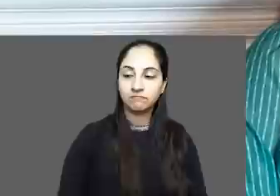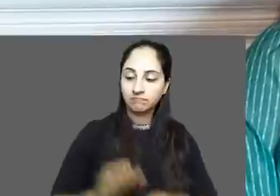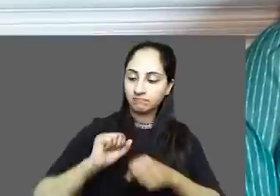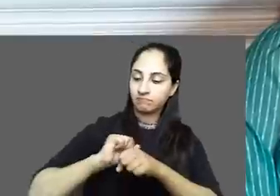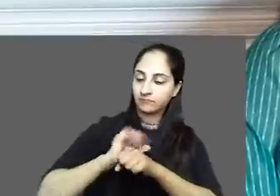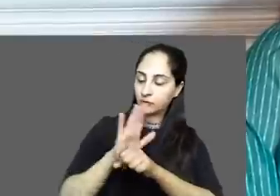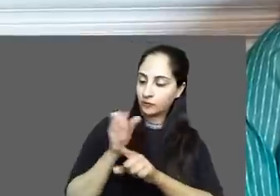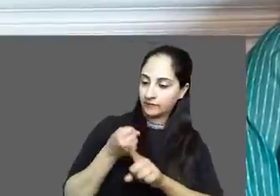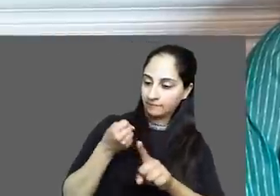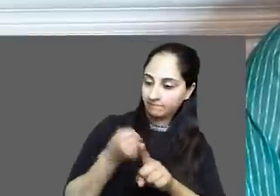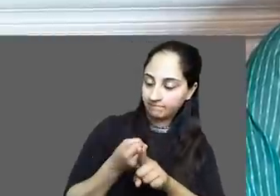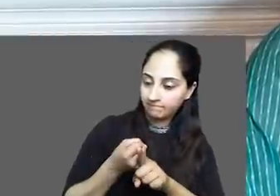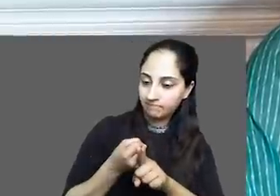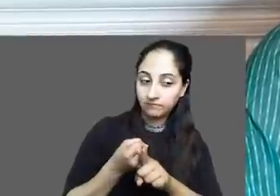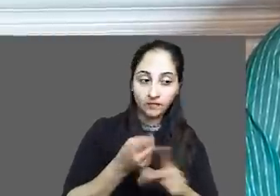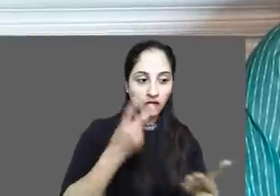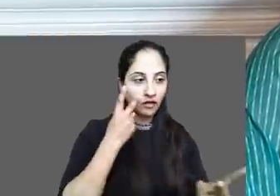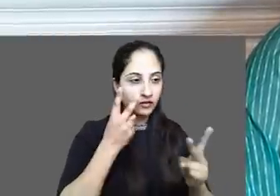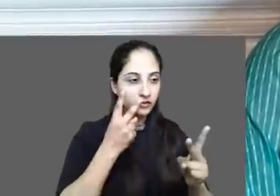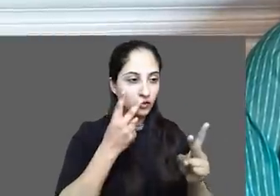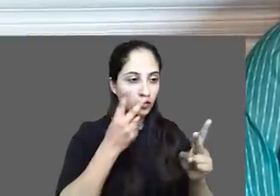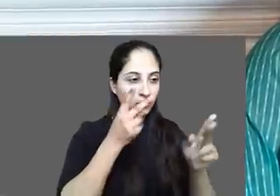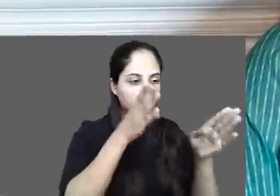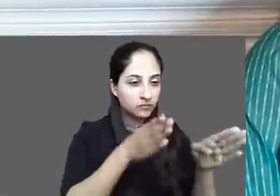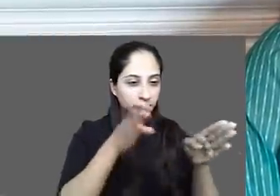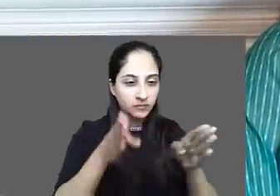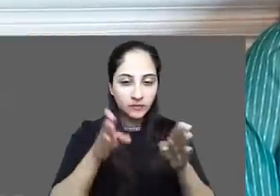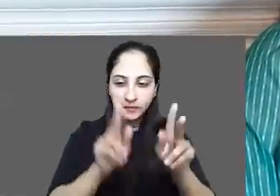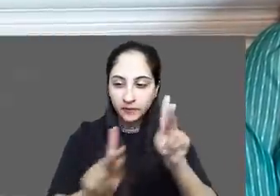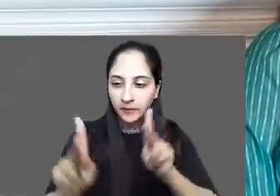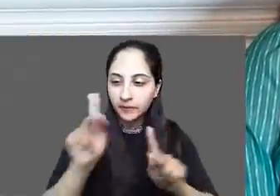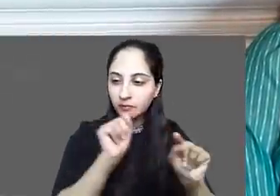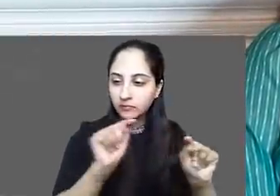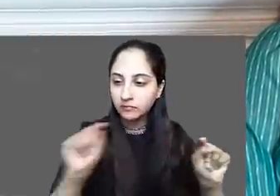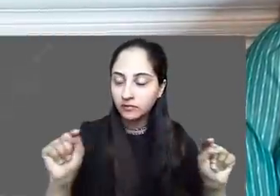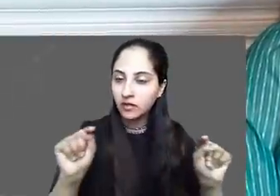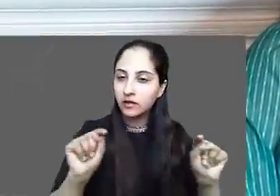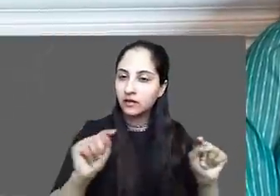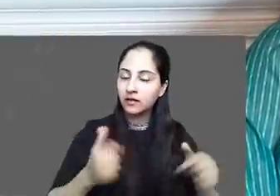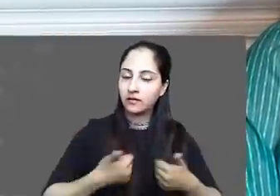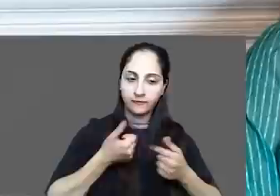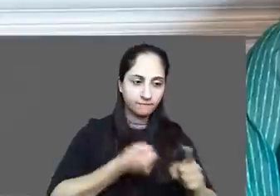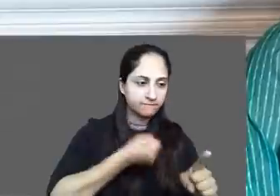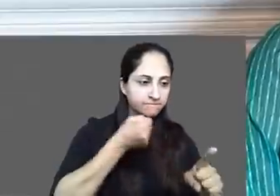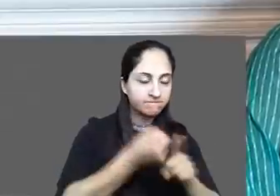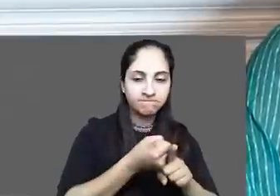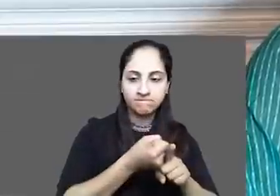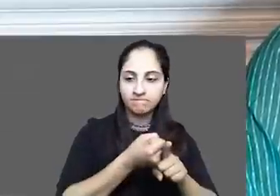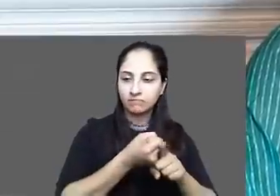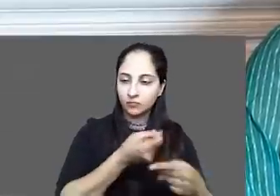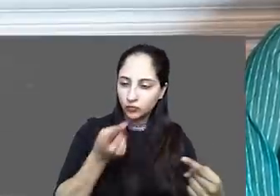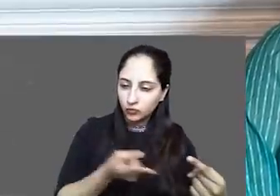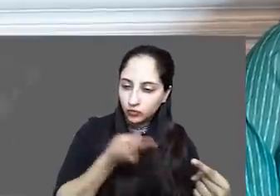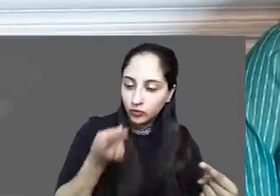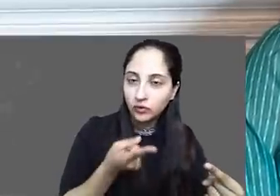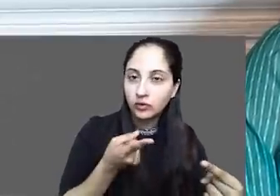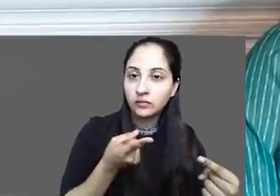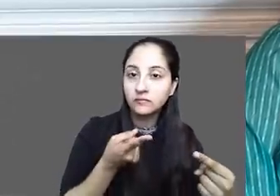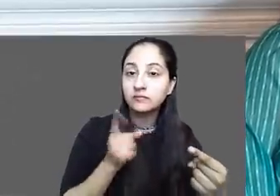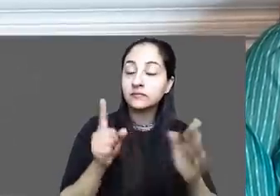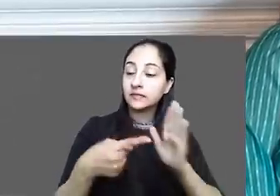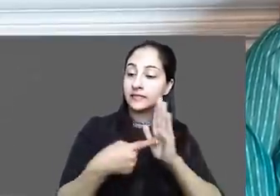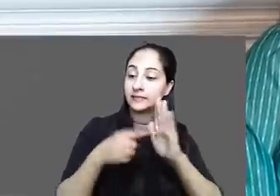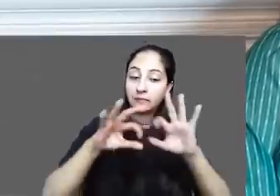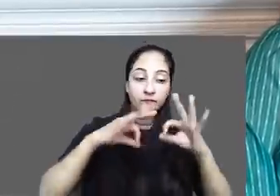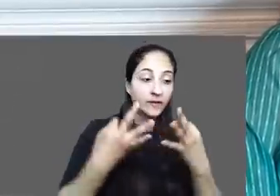Something that we found difficult as we saw individuals facing this firsthand was the inability for families and